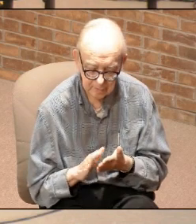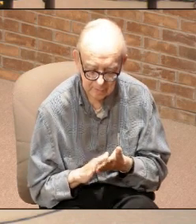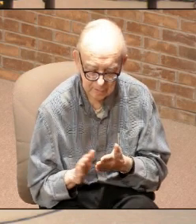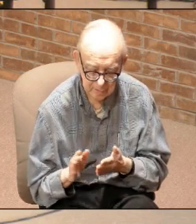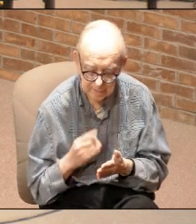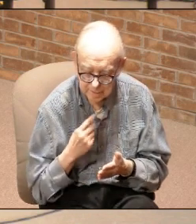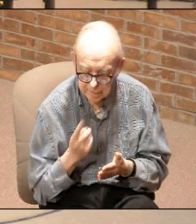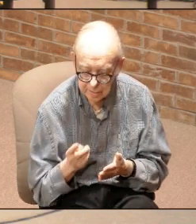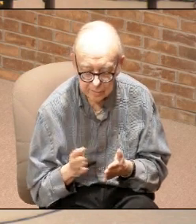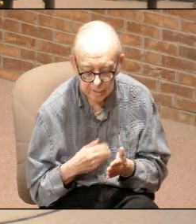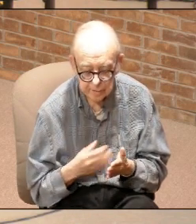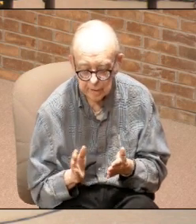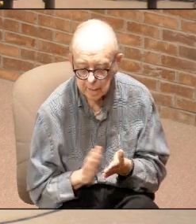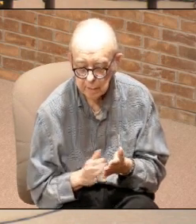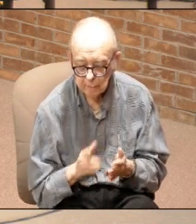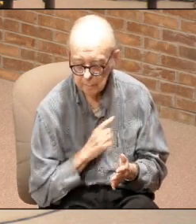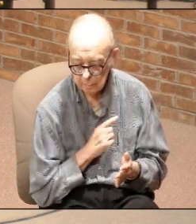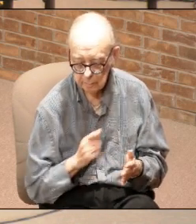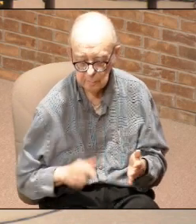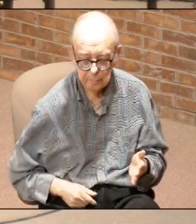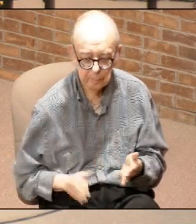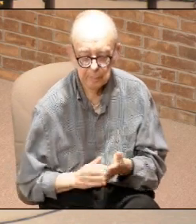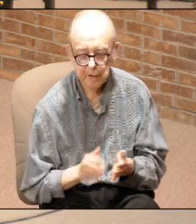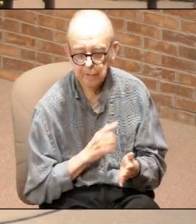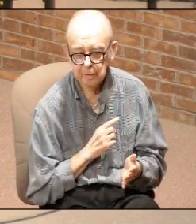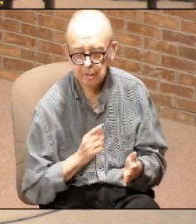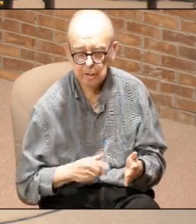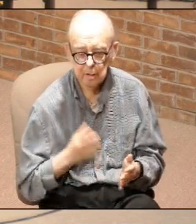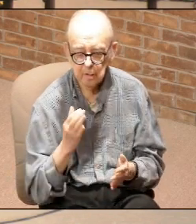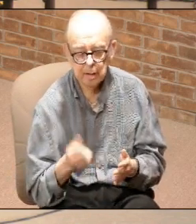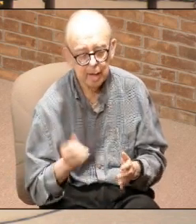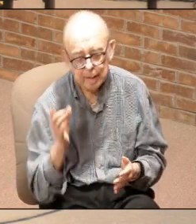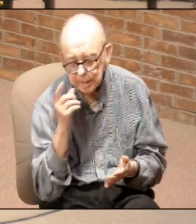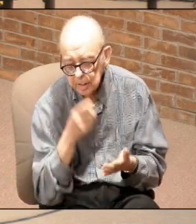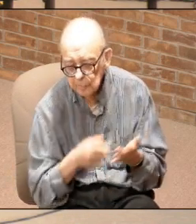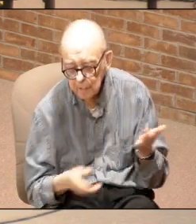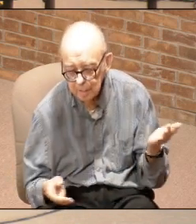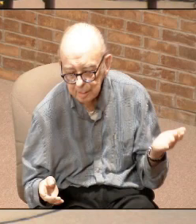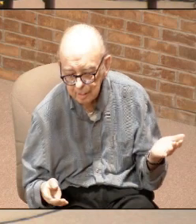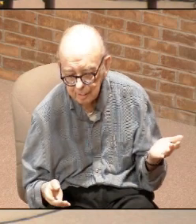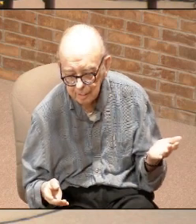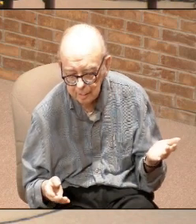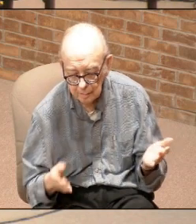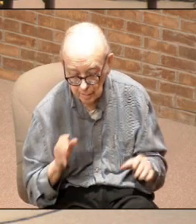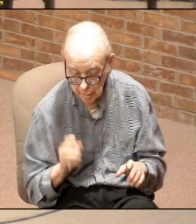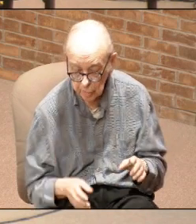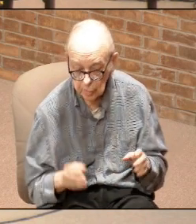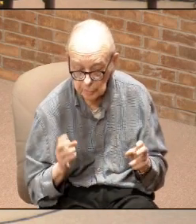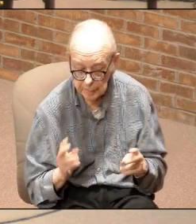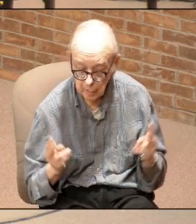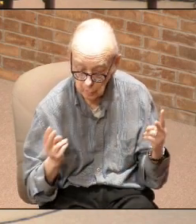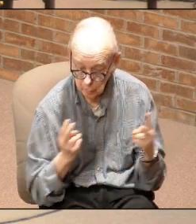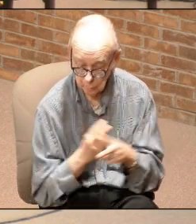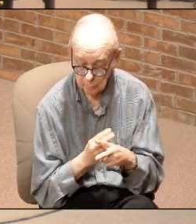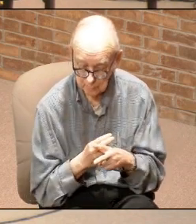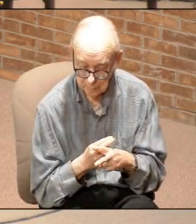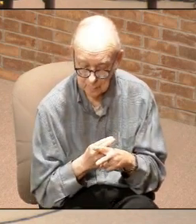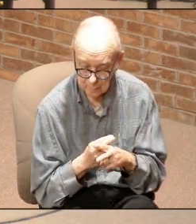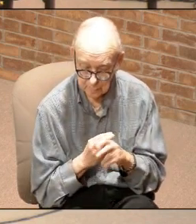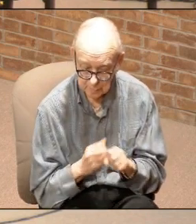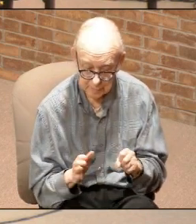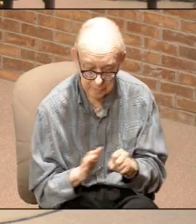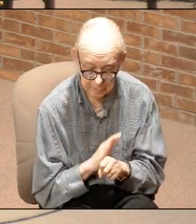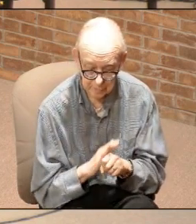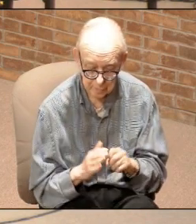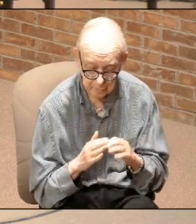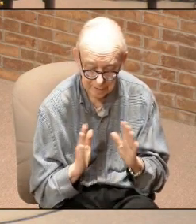singing praise the lord praise the lord because guess what it could be worse it could be your whole